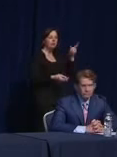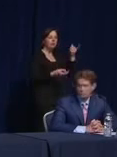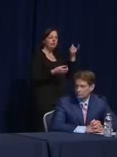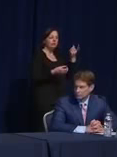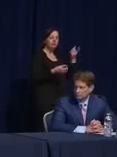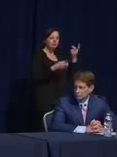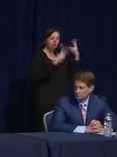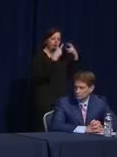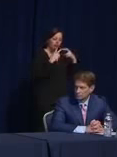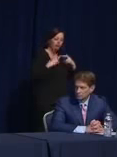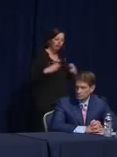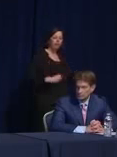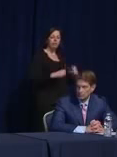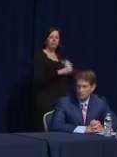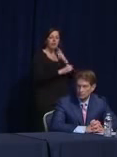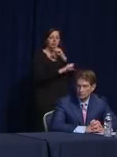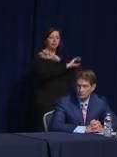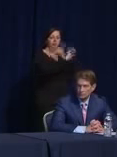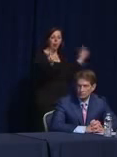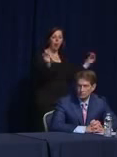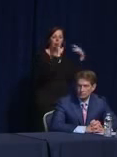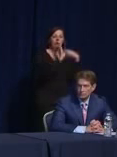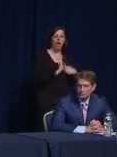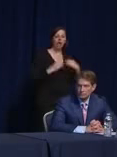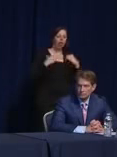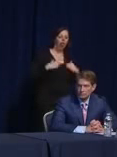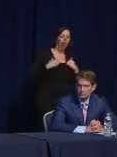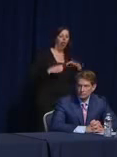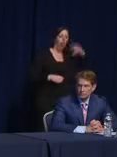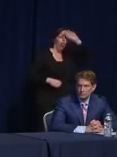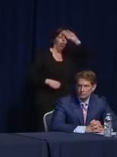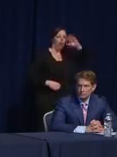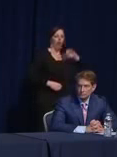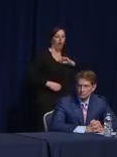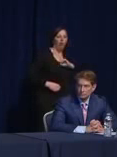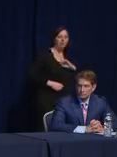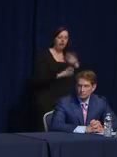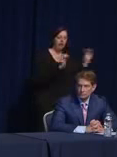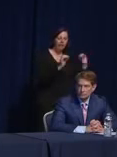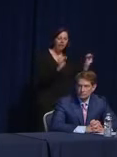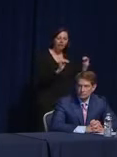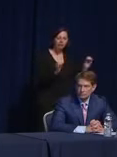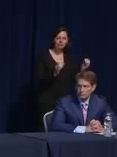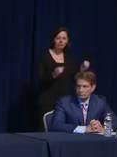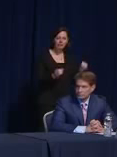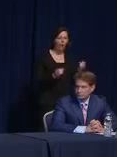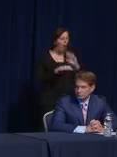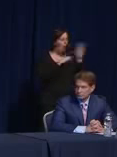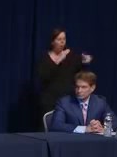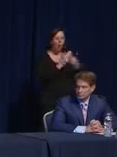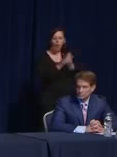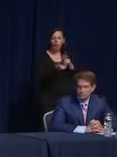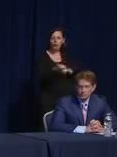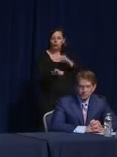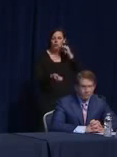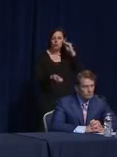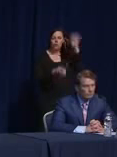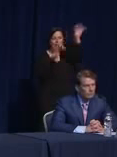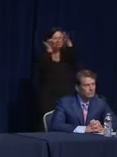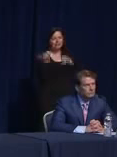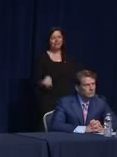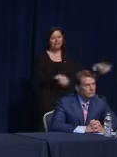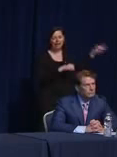showing any signs of a respiratory illness. And that's not an unusual thing that happens in nursing homes.